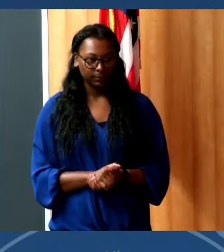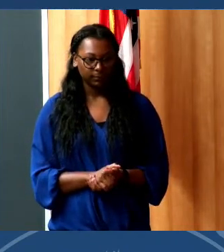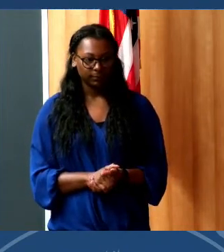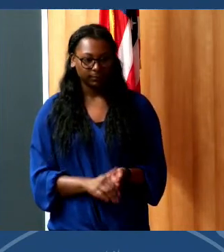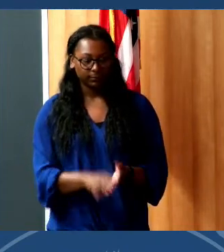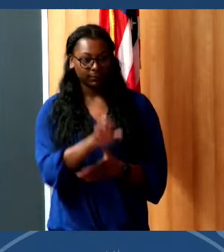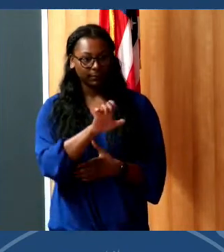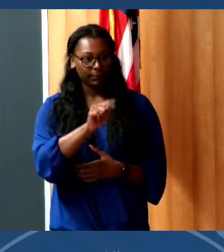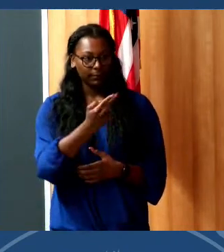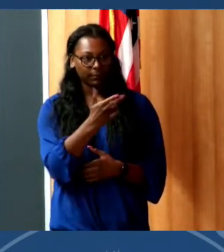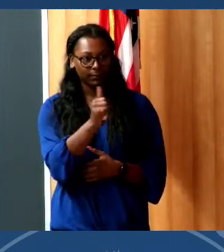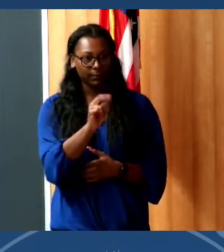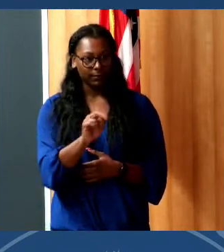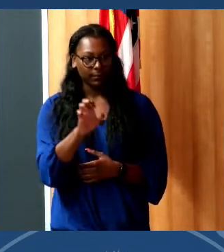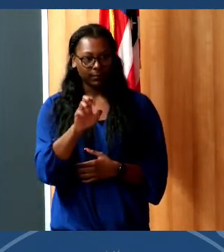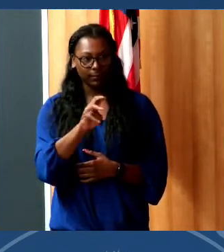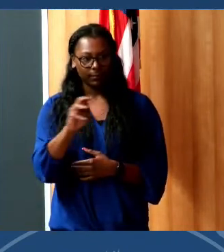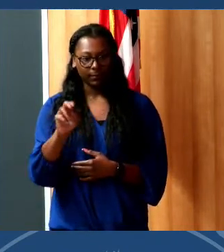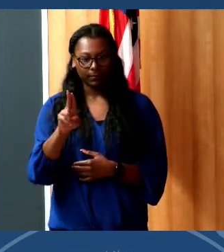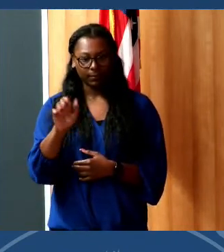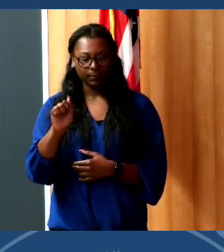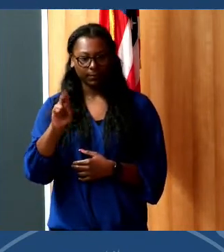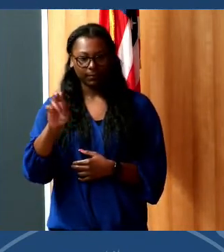Ethan Emmanuel.